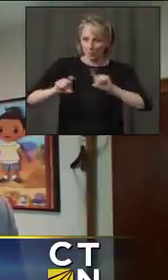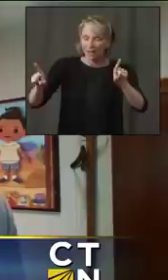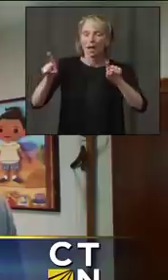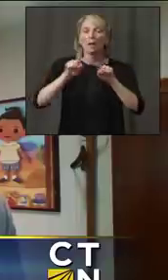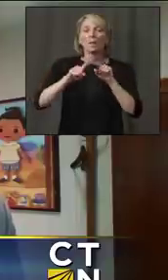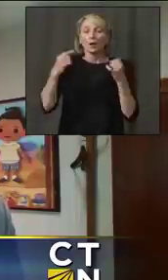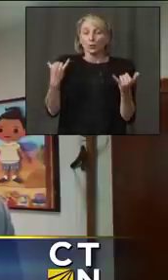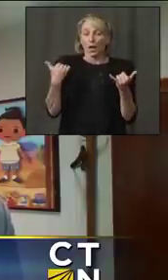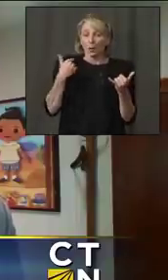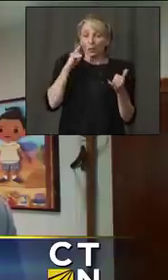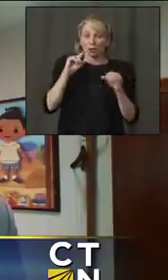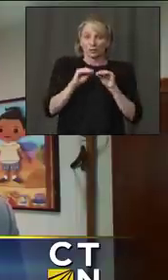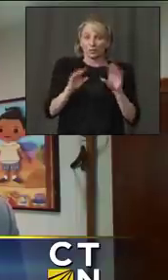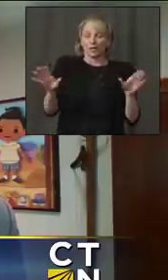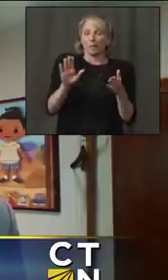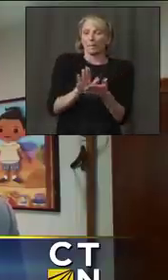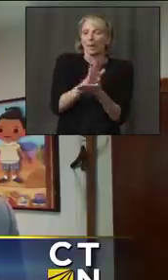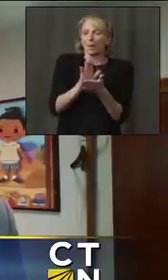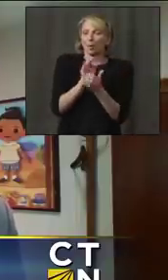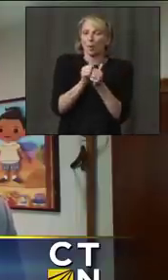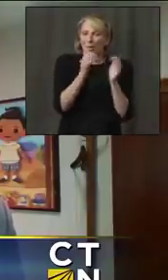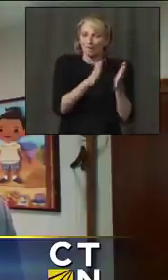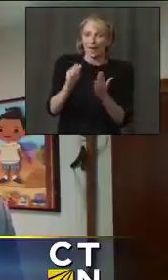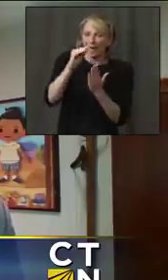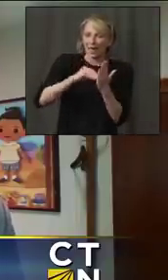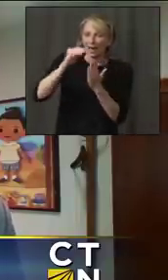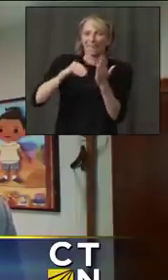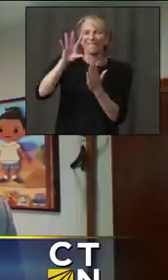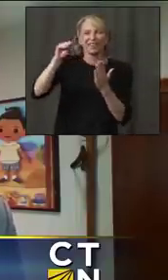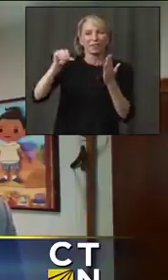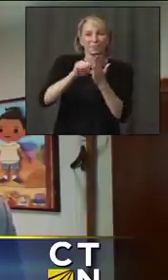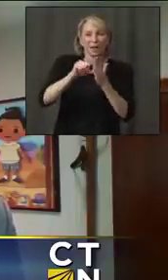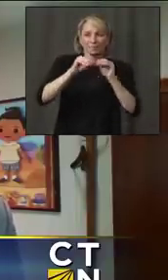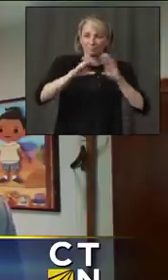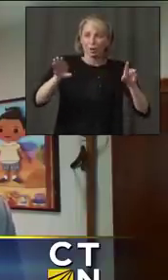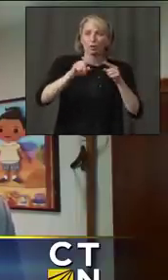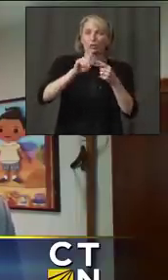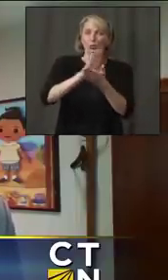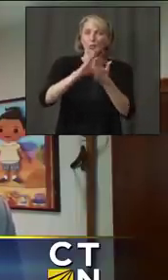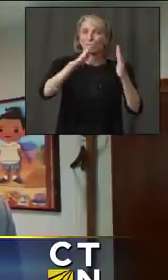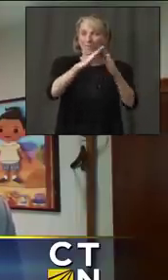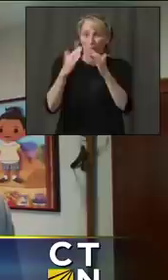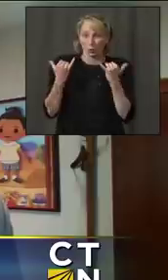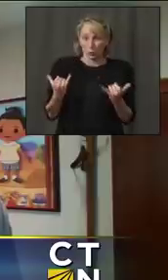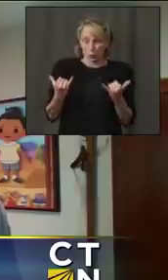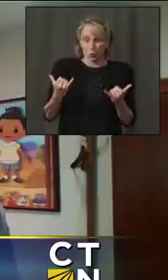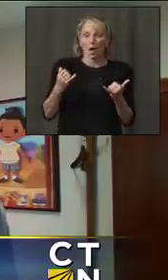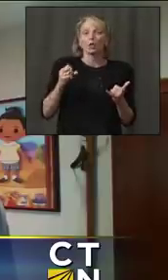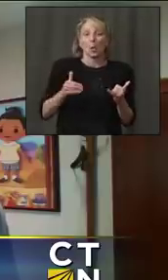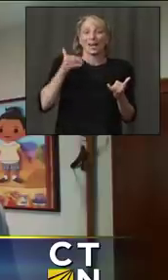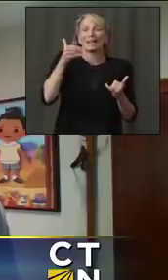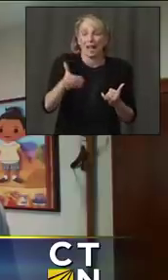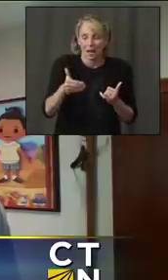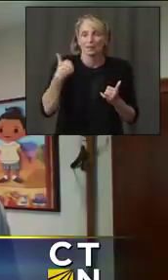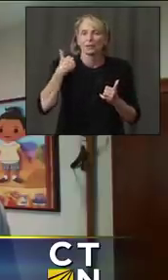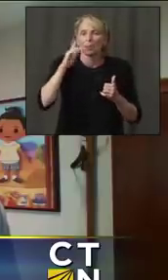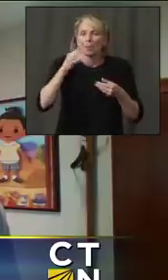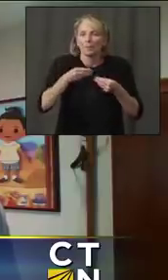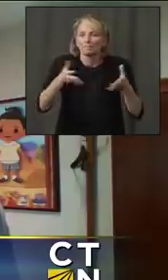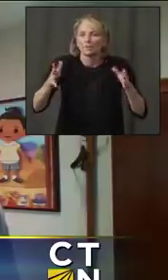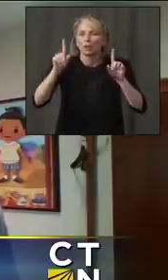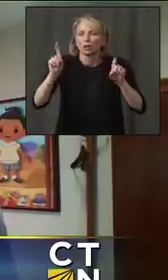plan, and we are prepared to send information survey to districts so that they can communicate to us what